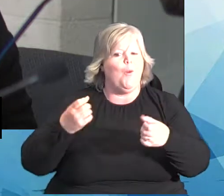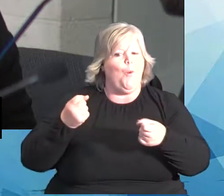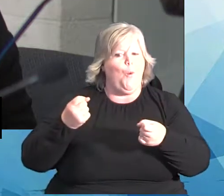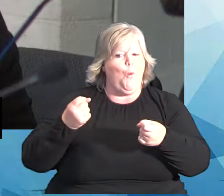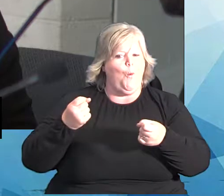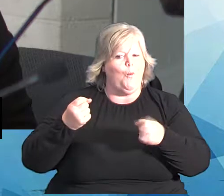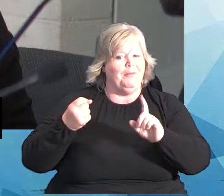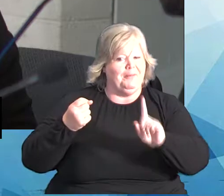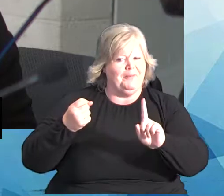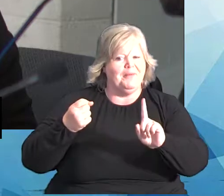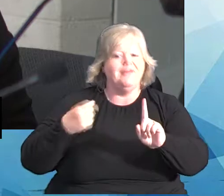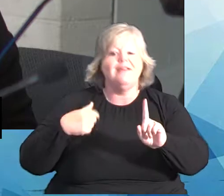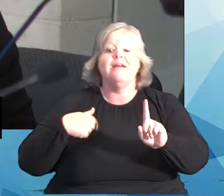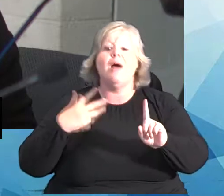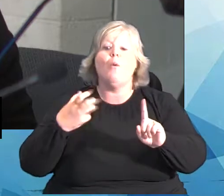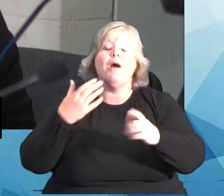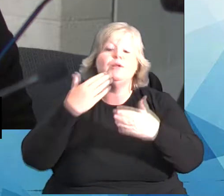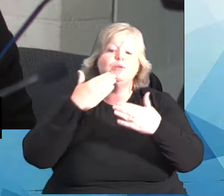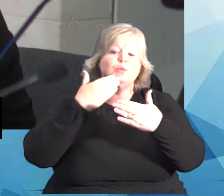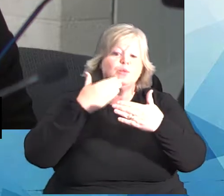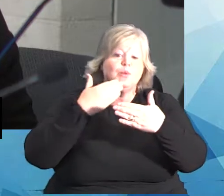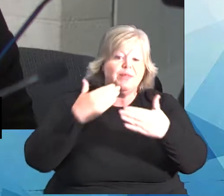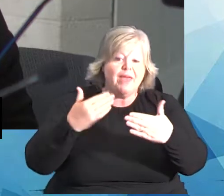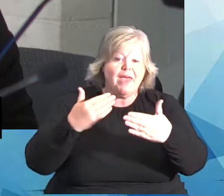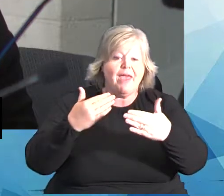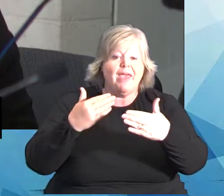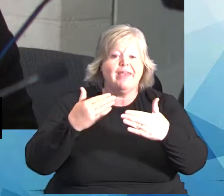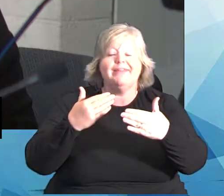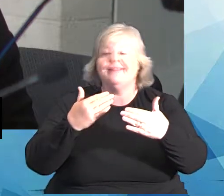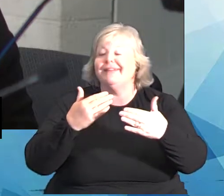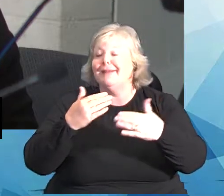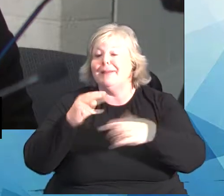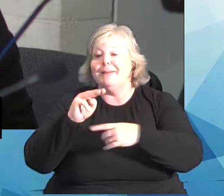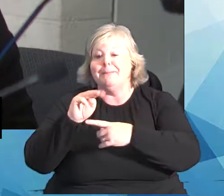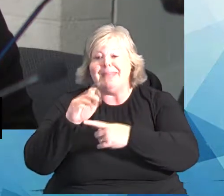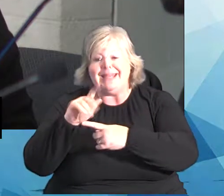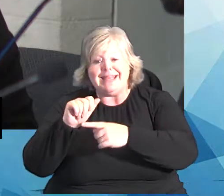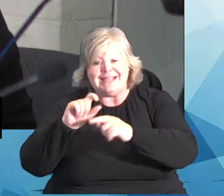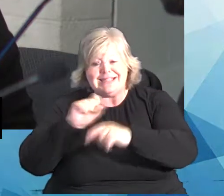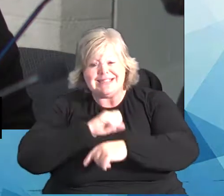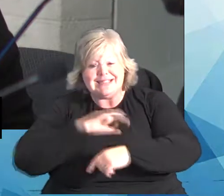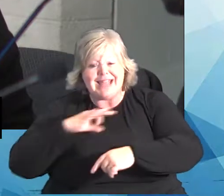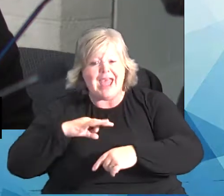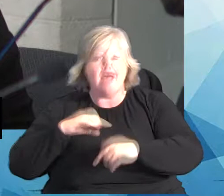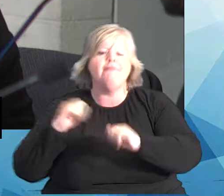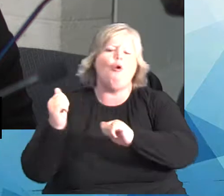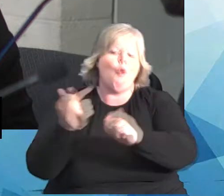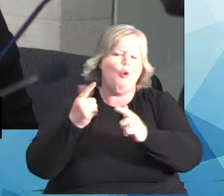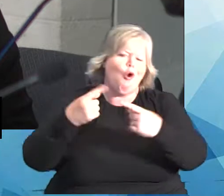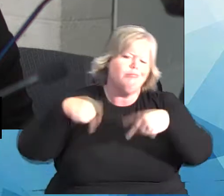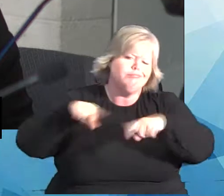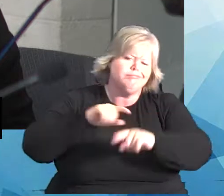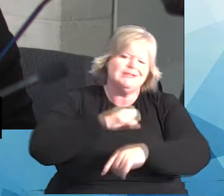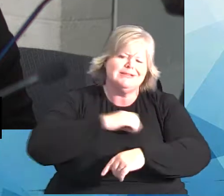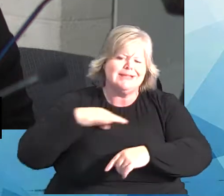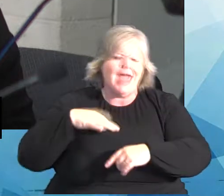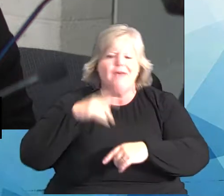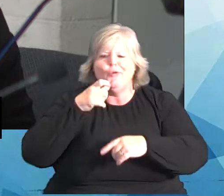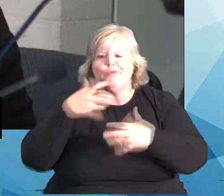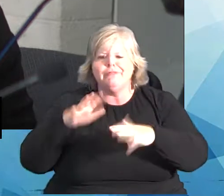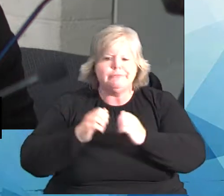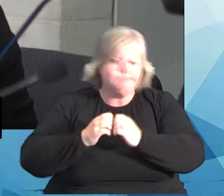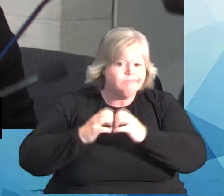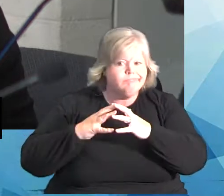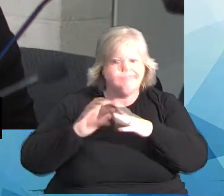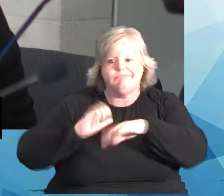adjourn, I would like to thank all the media and all the staff for setting up this meeting in